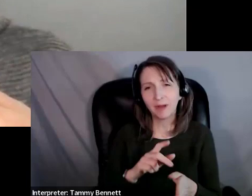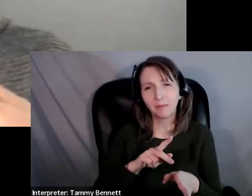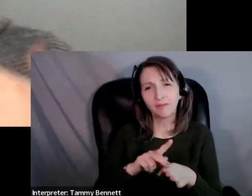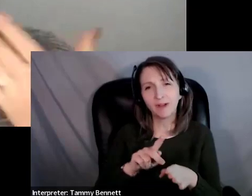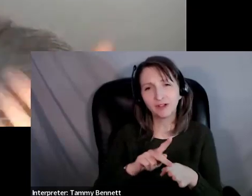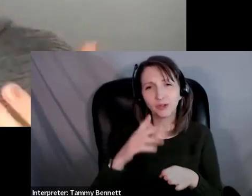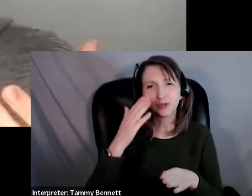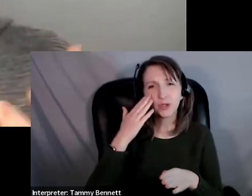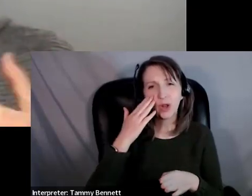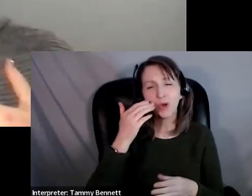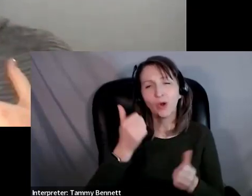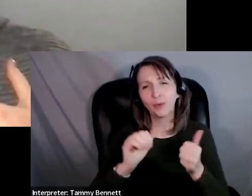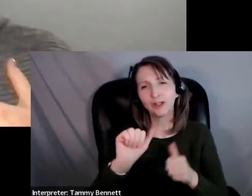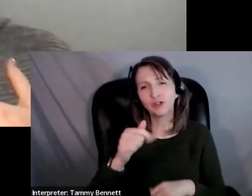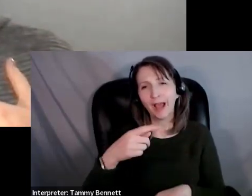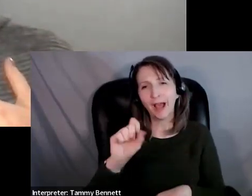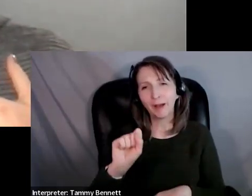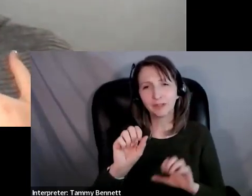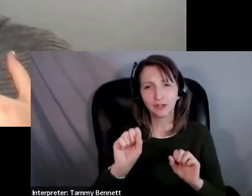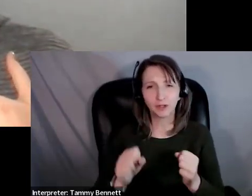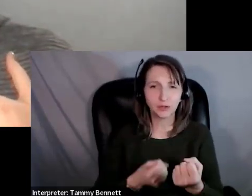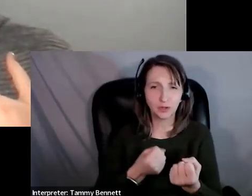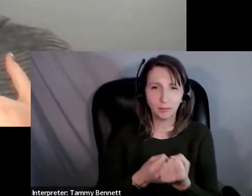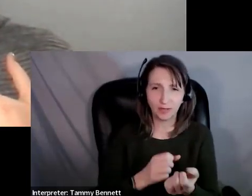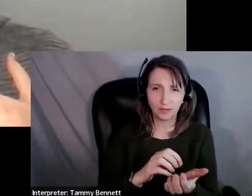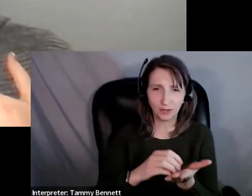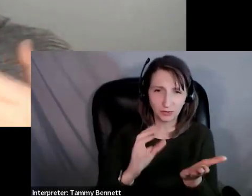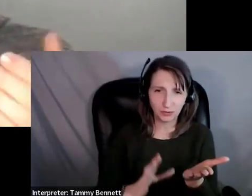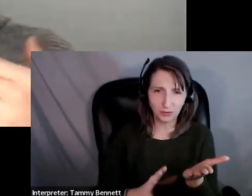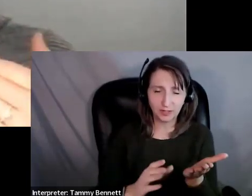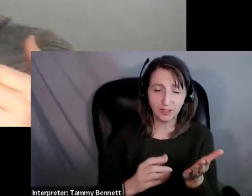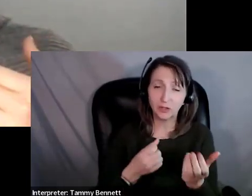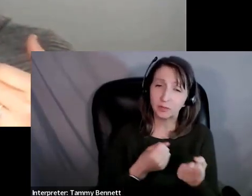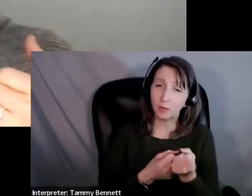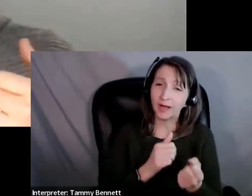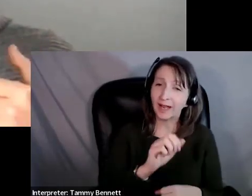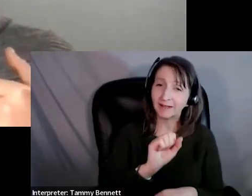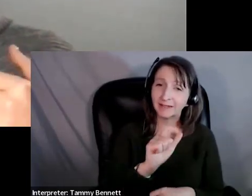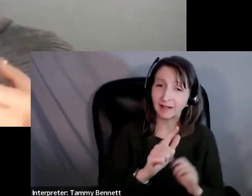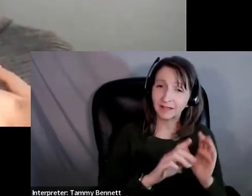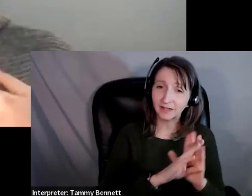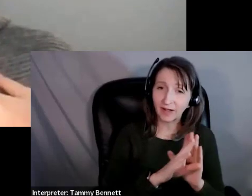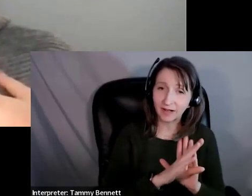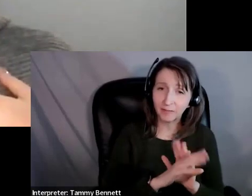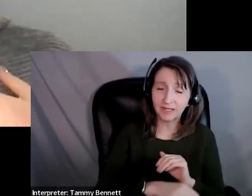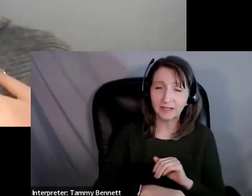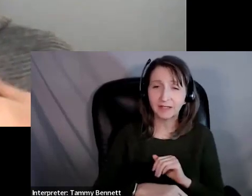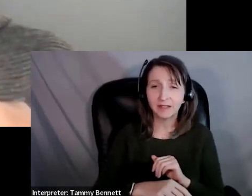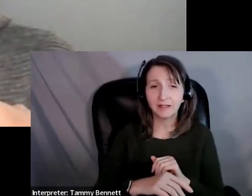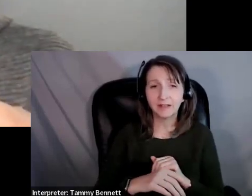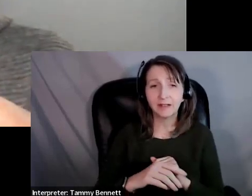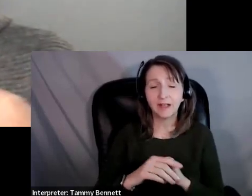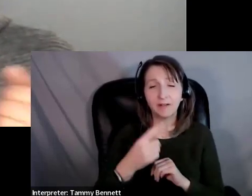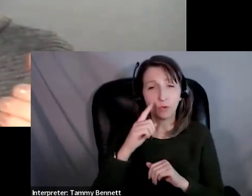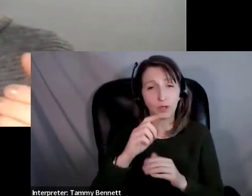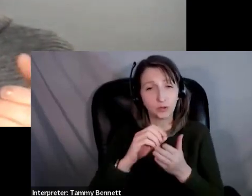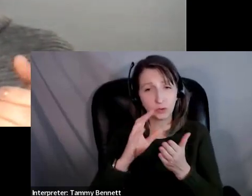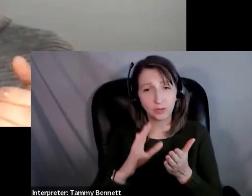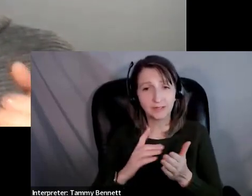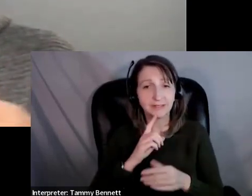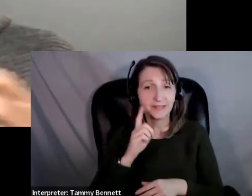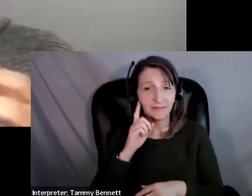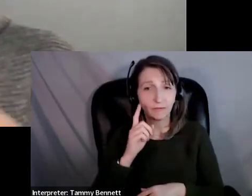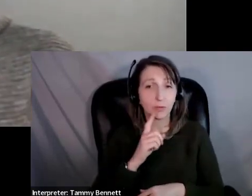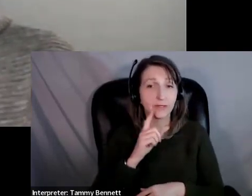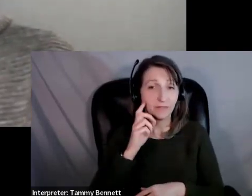different features that support ASL development, as well as, um, just keeping in mind for students who are deaf or deaf blind, um, and also different,